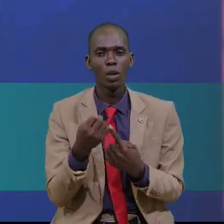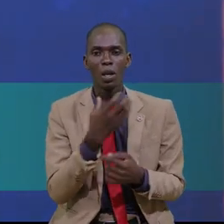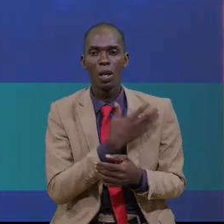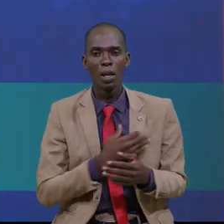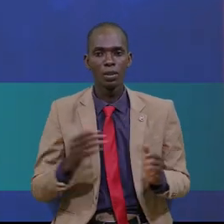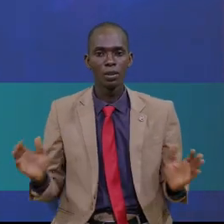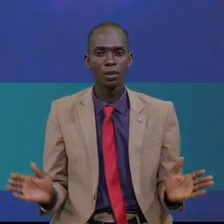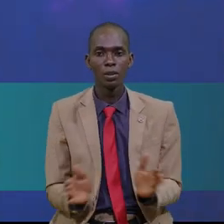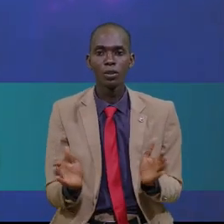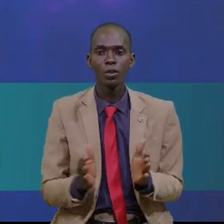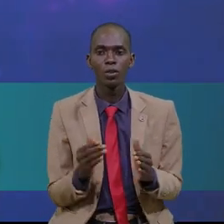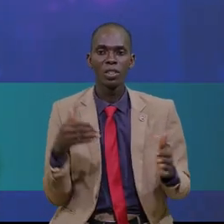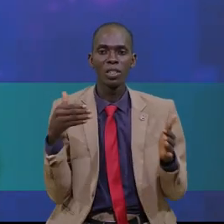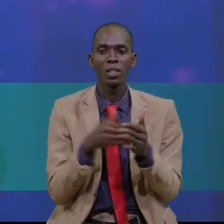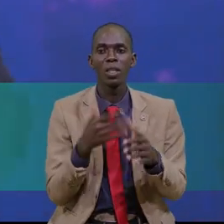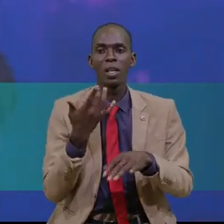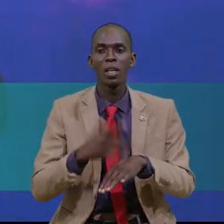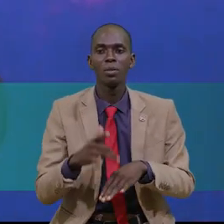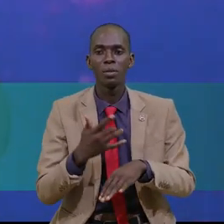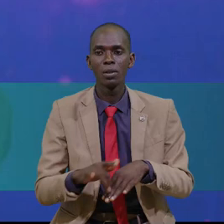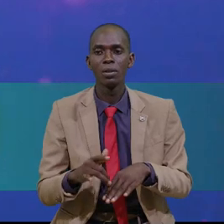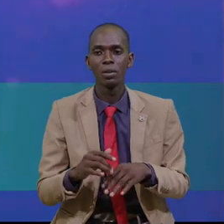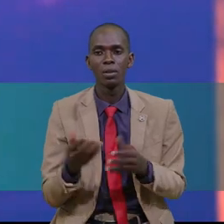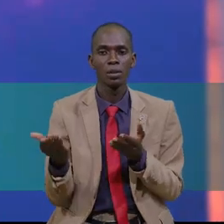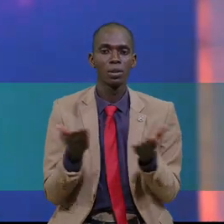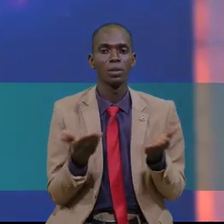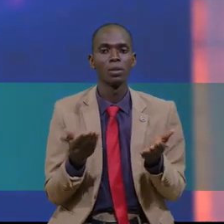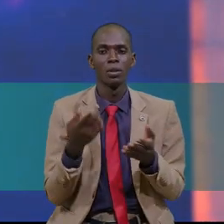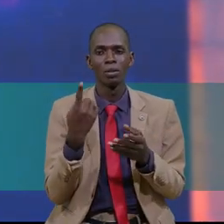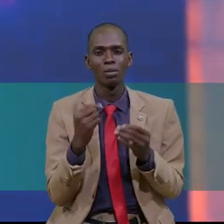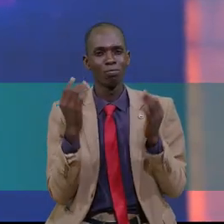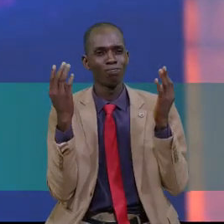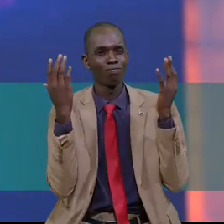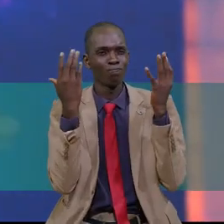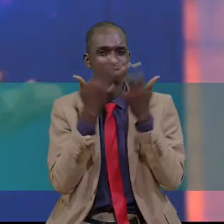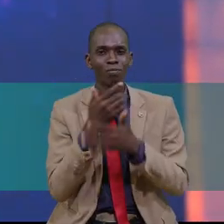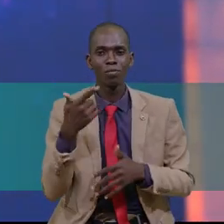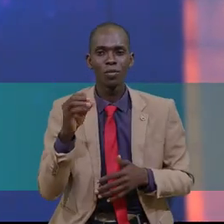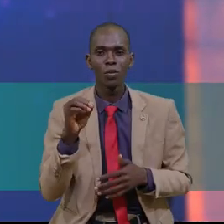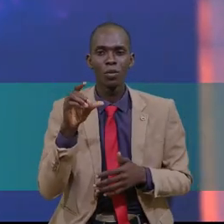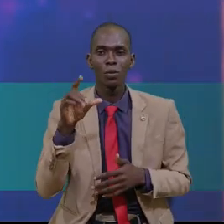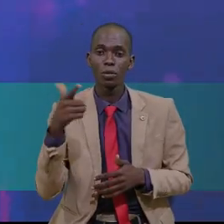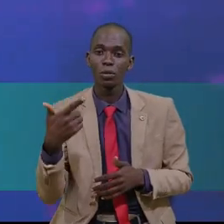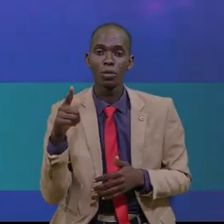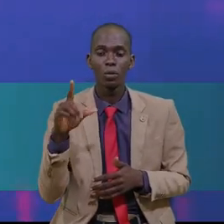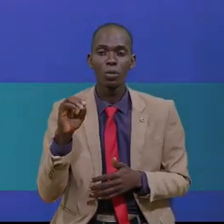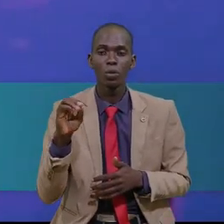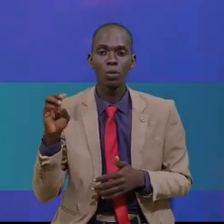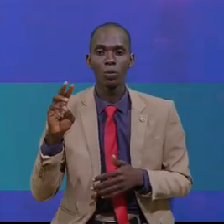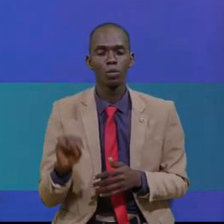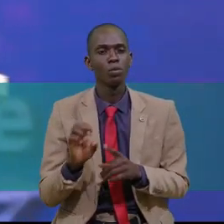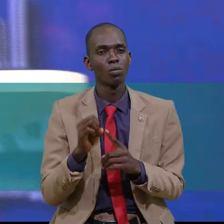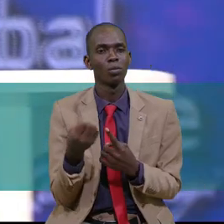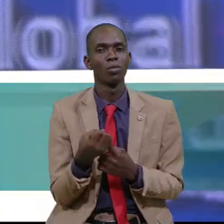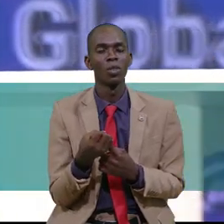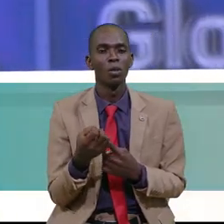against empty service. The gloomy situation. The gloomy situation, and